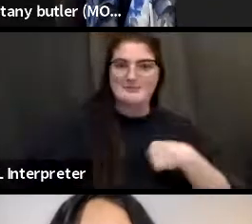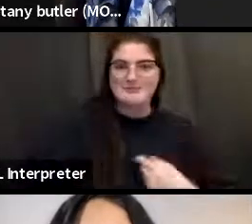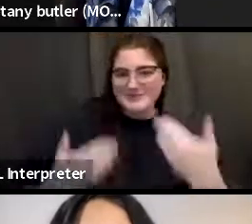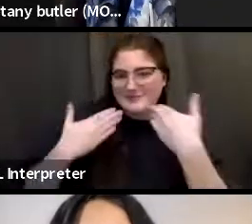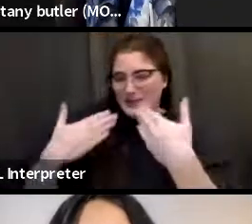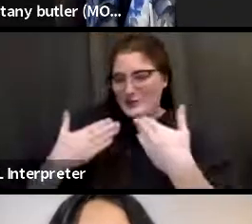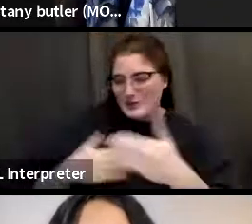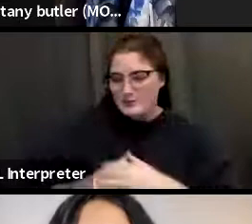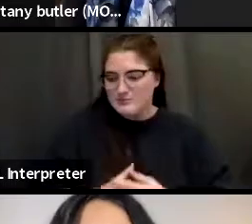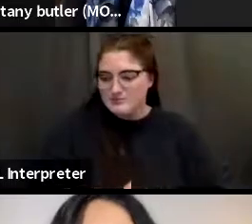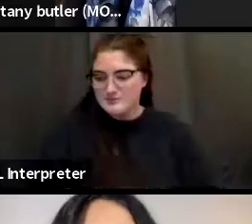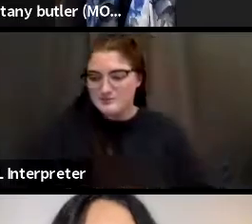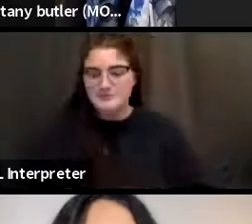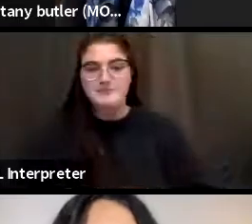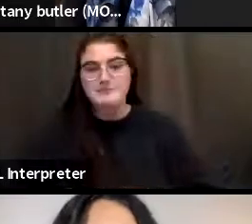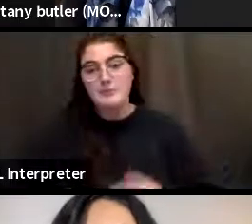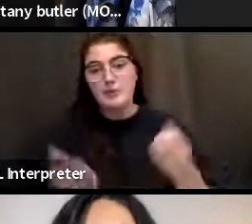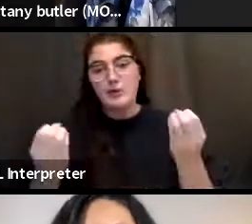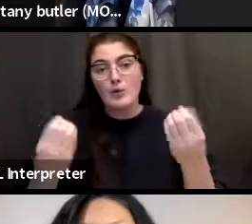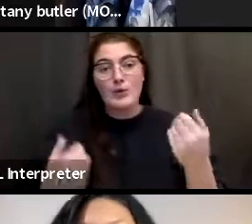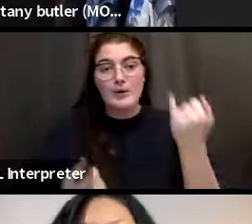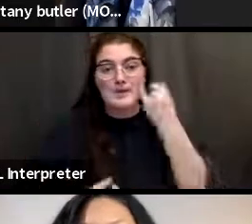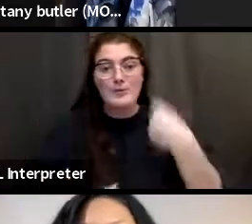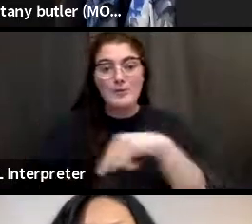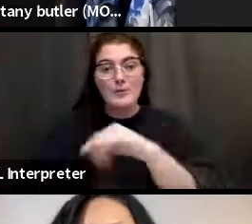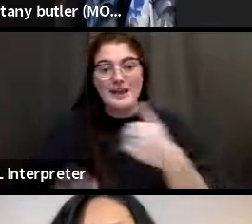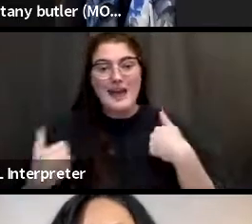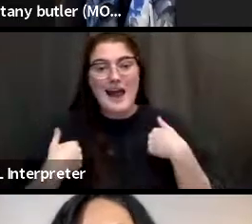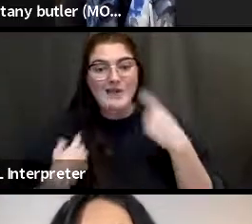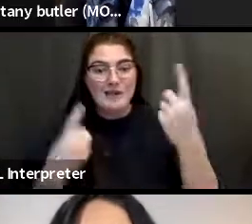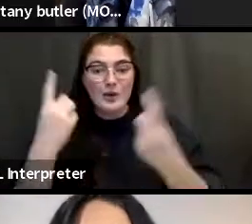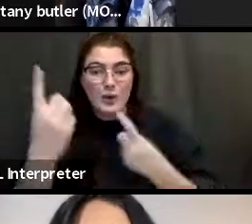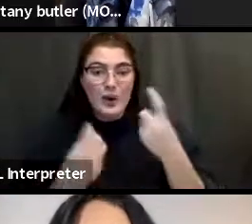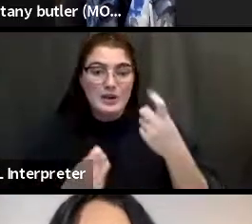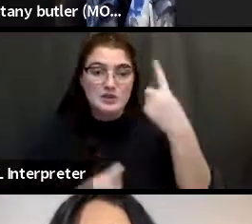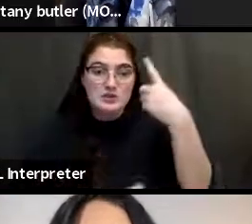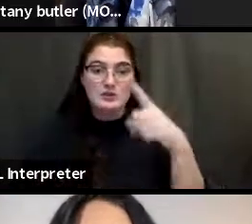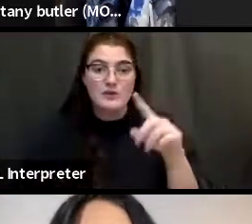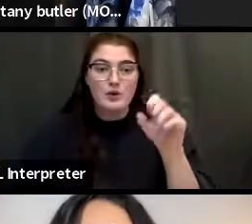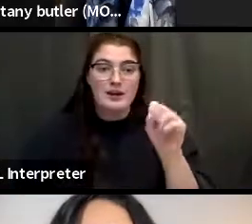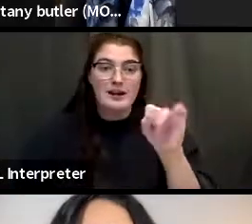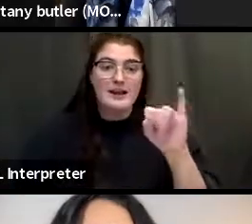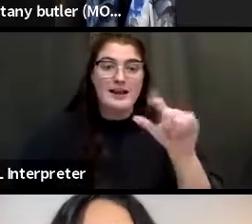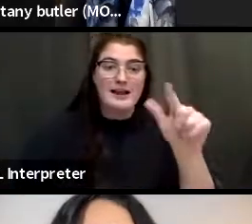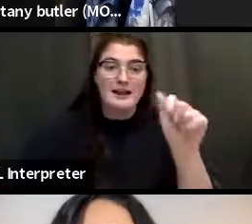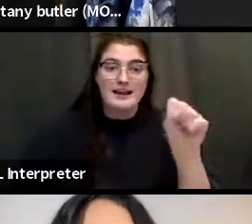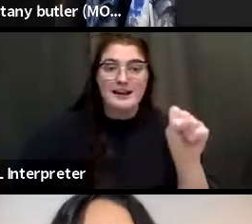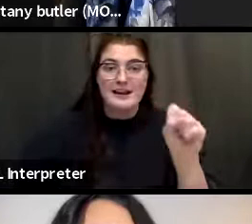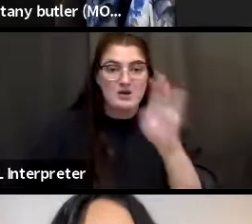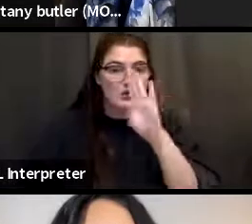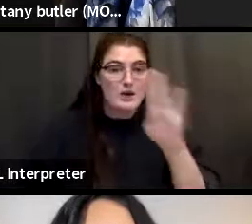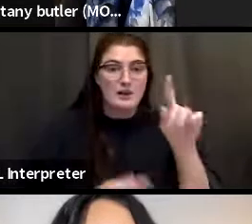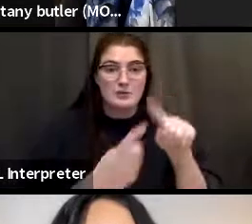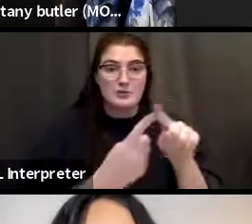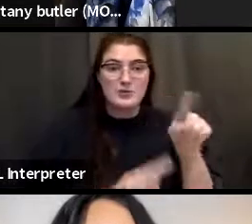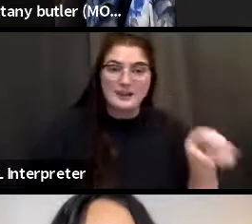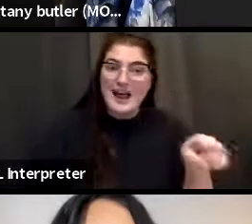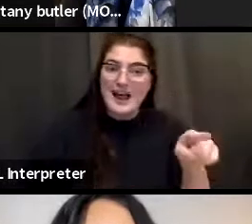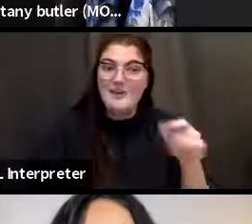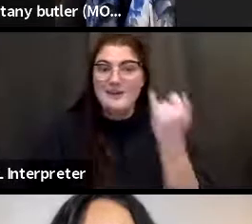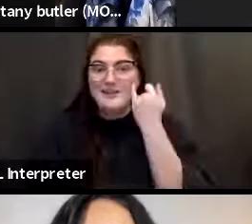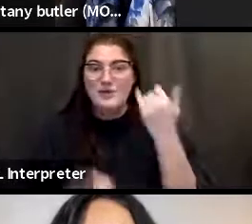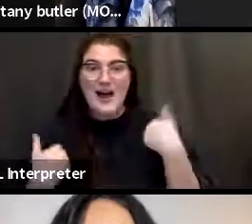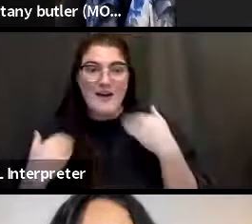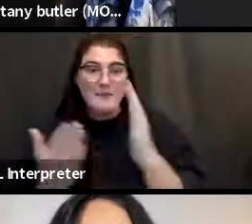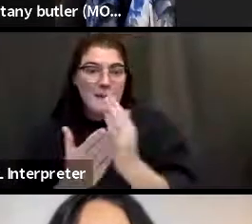that note. So if we have any questions for Silas now, if you'll direct them to Silas. If you have any budget